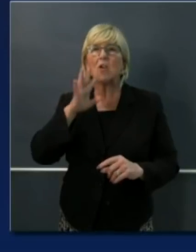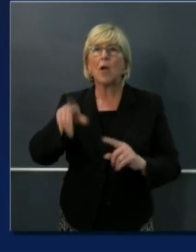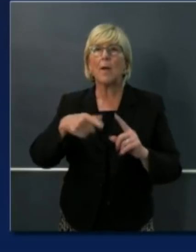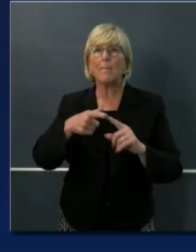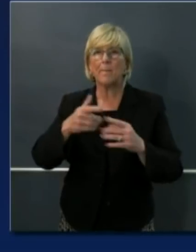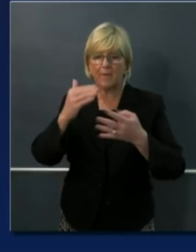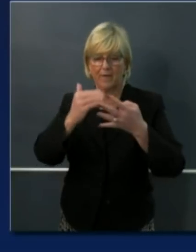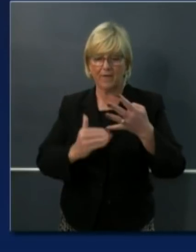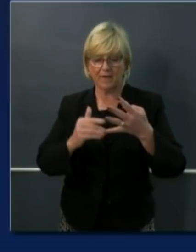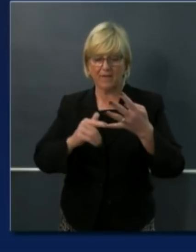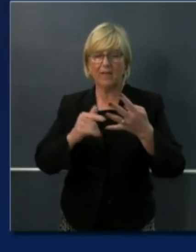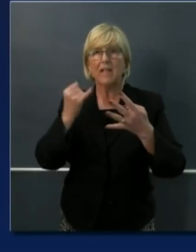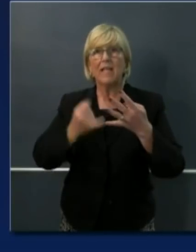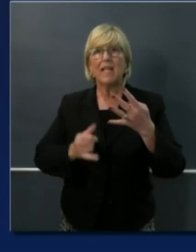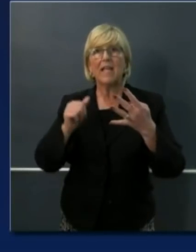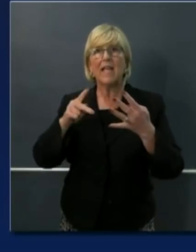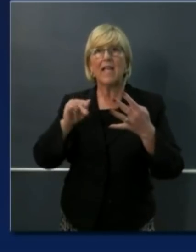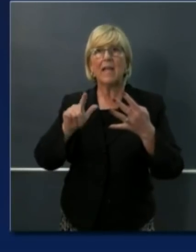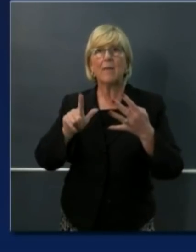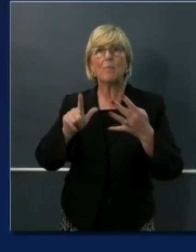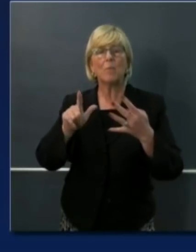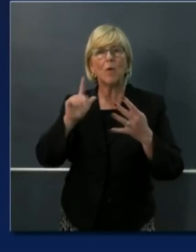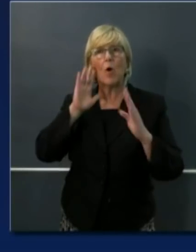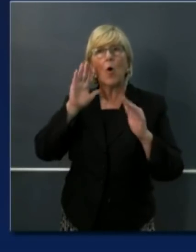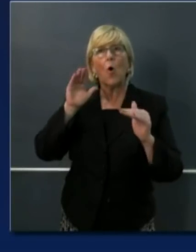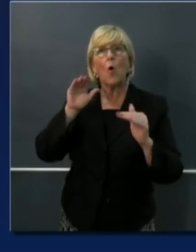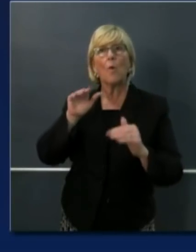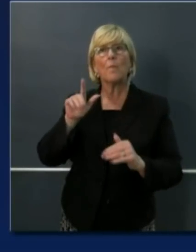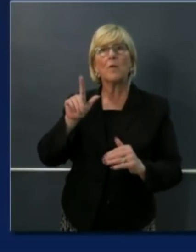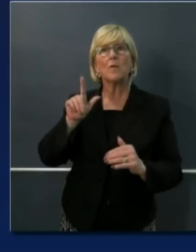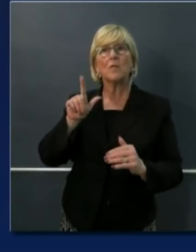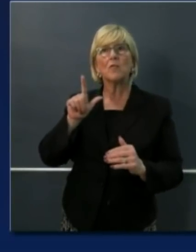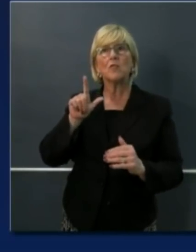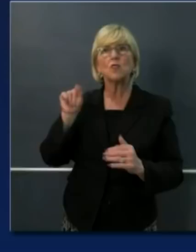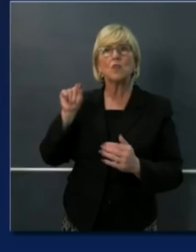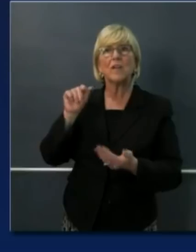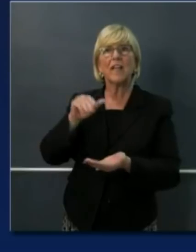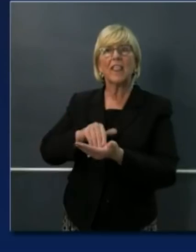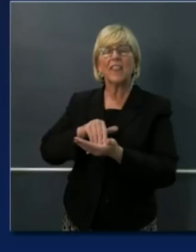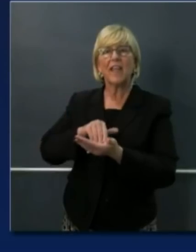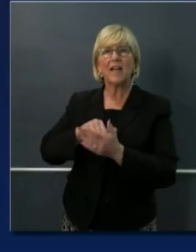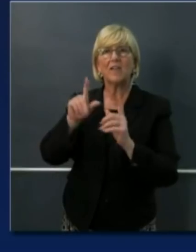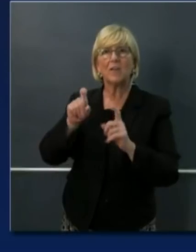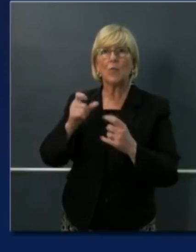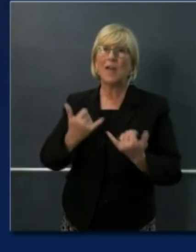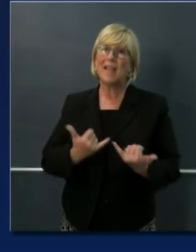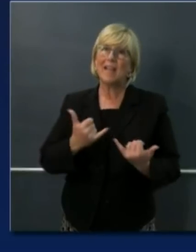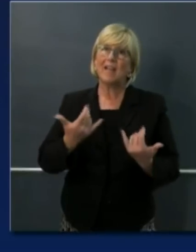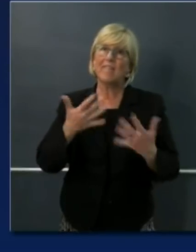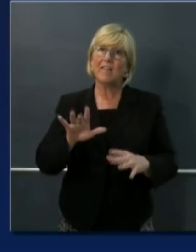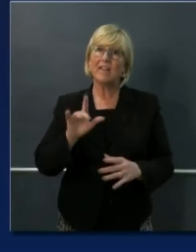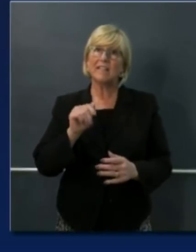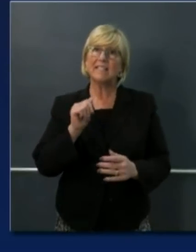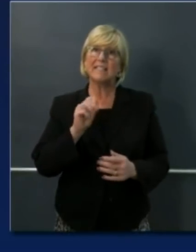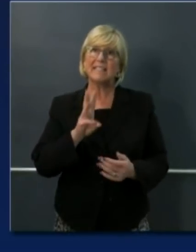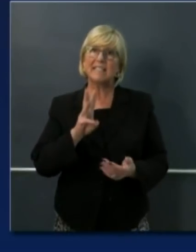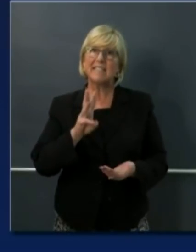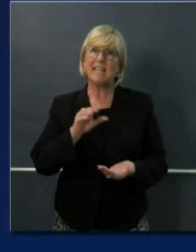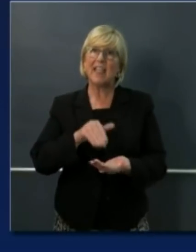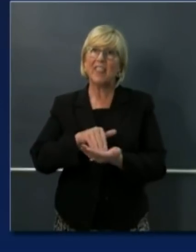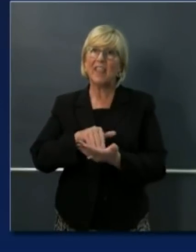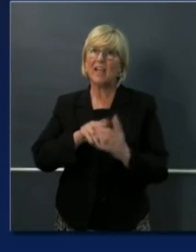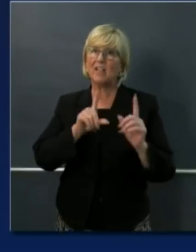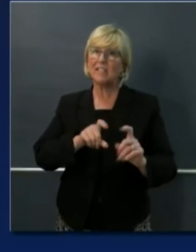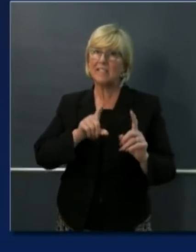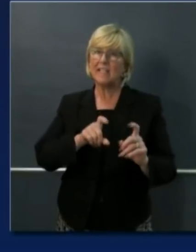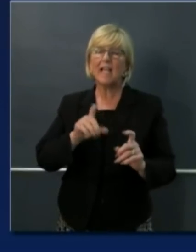April to hit 25,000 tests a day. We are at 16,000, just a little bit north of 16,000 a day at the moment, with